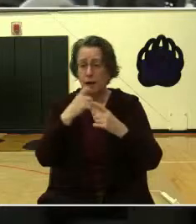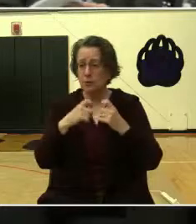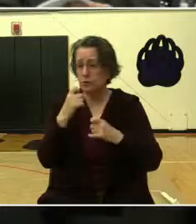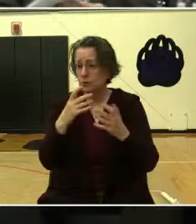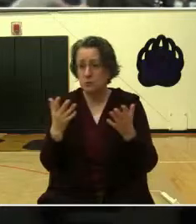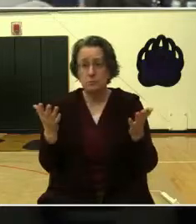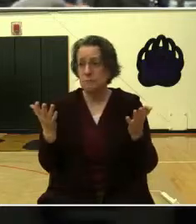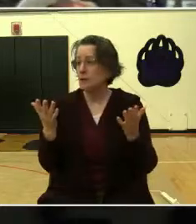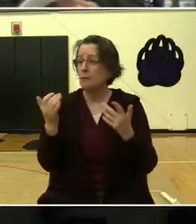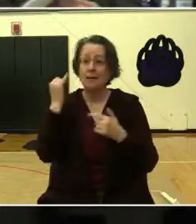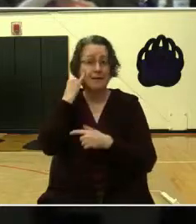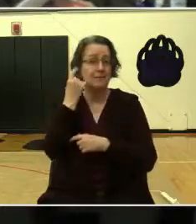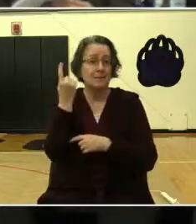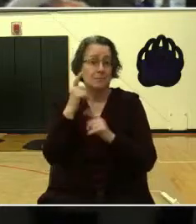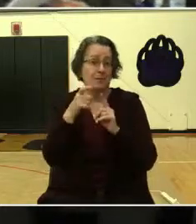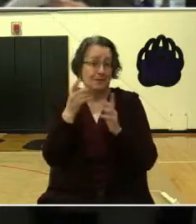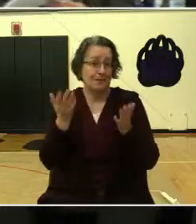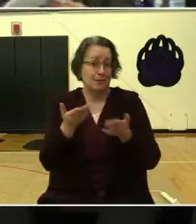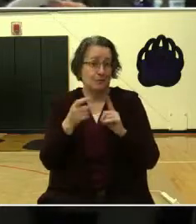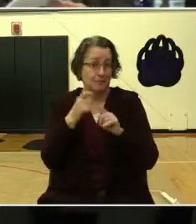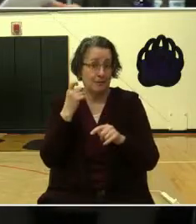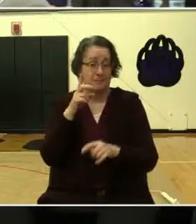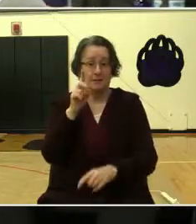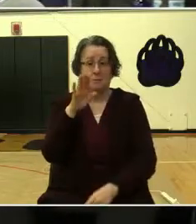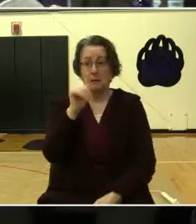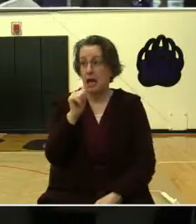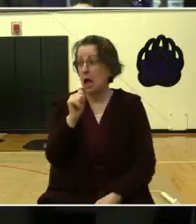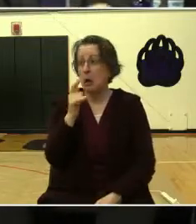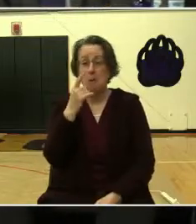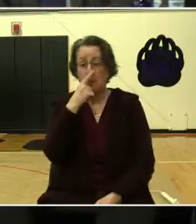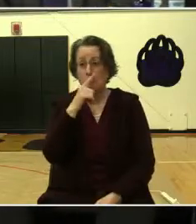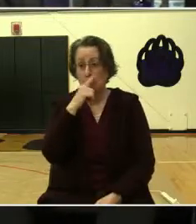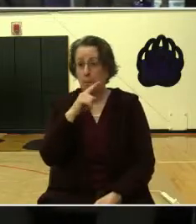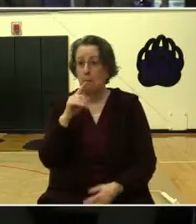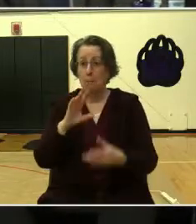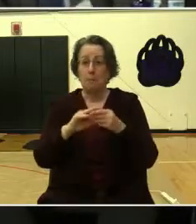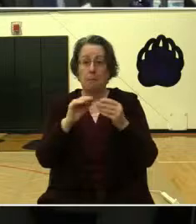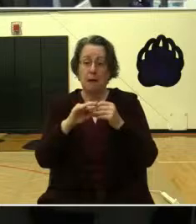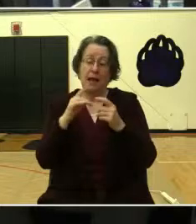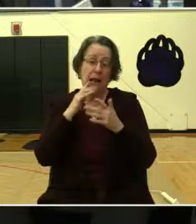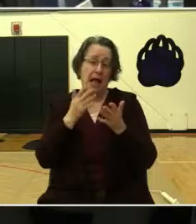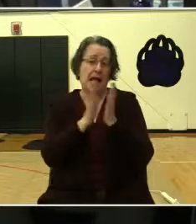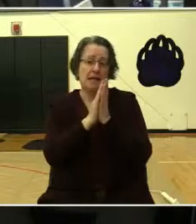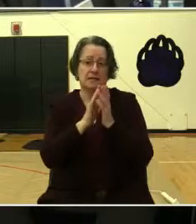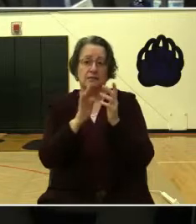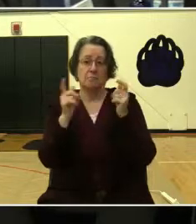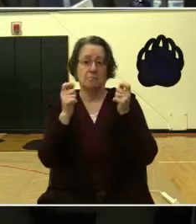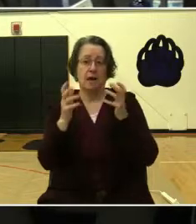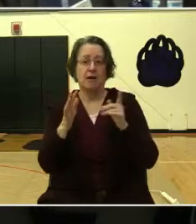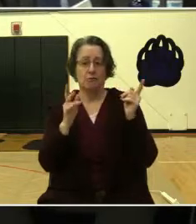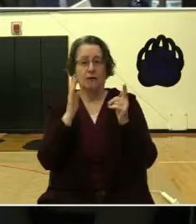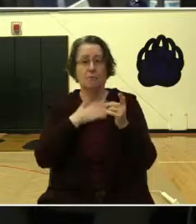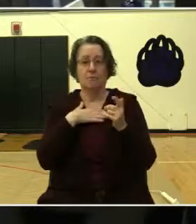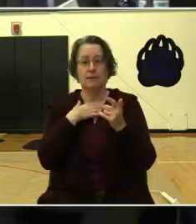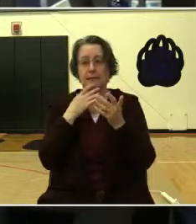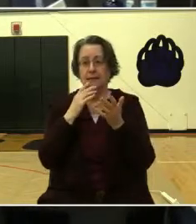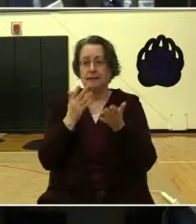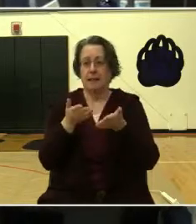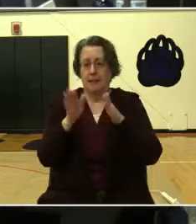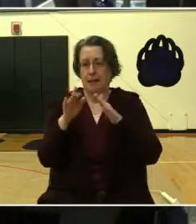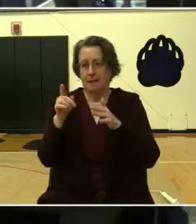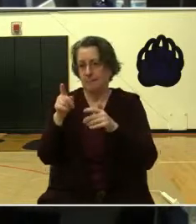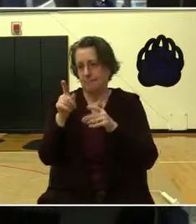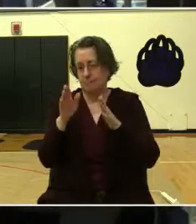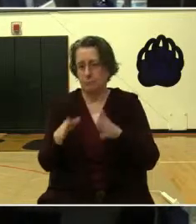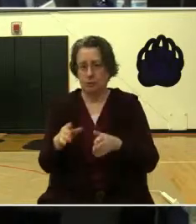someone from the DBA here uh I would uh ask the moderator to recognize them to speak on it so so